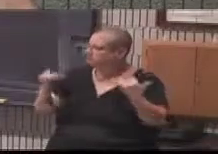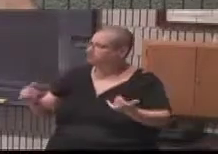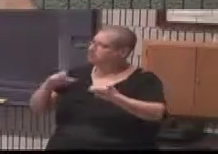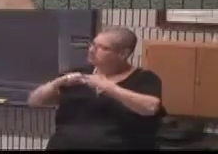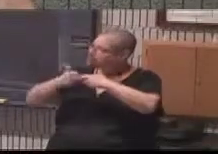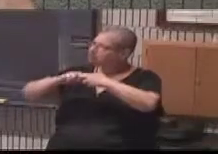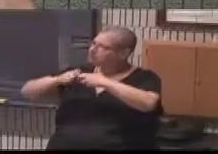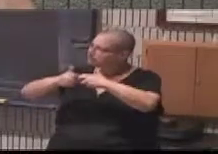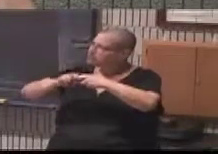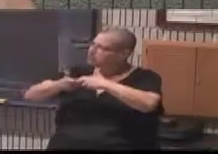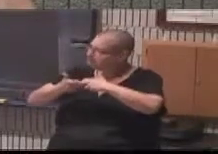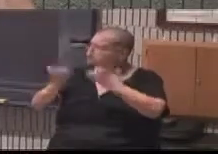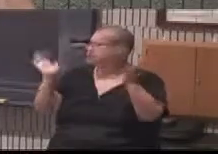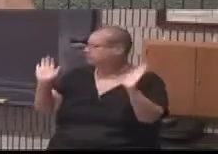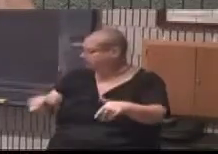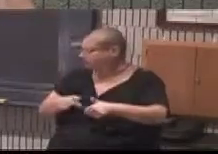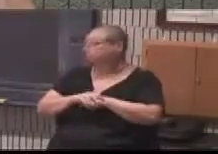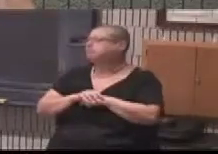And